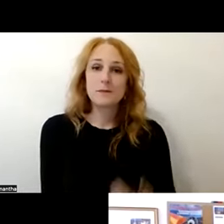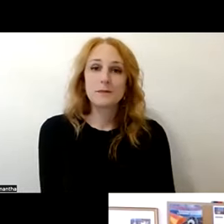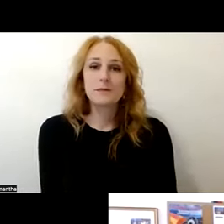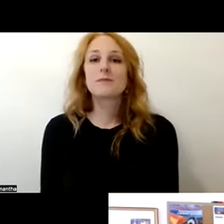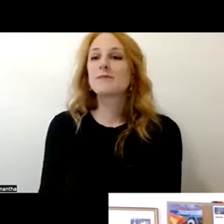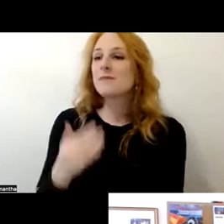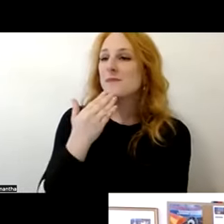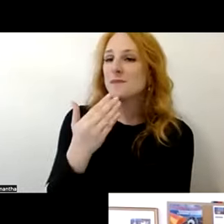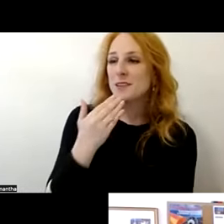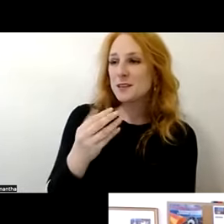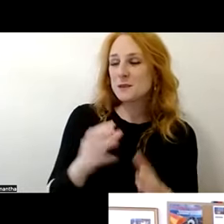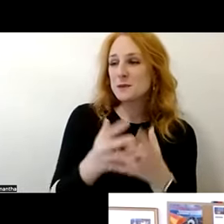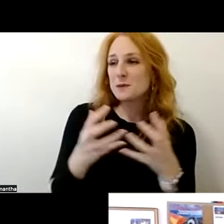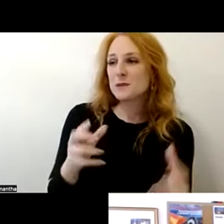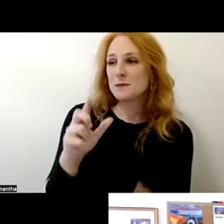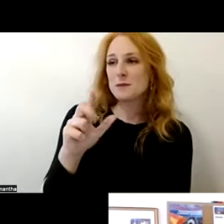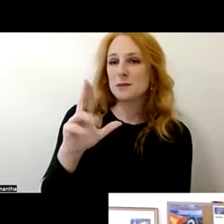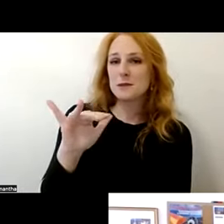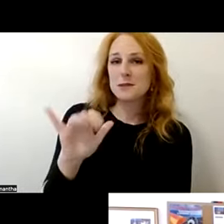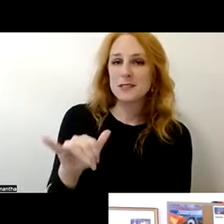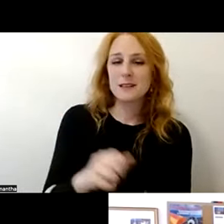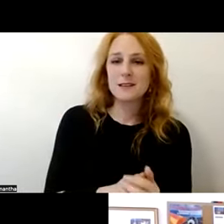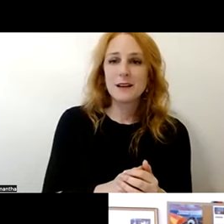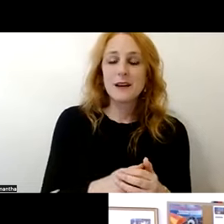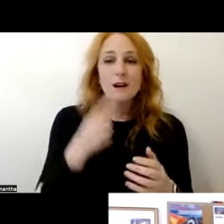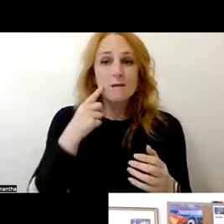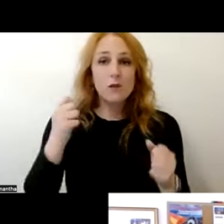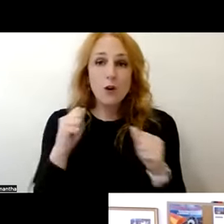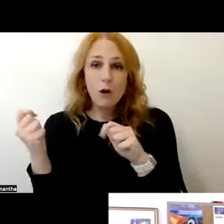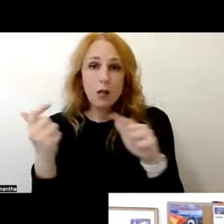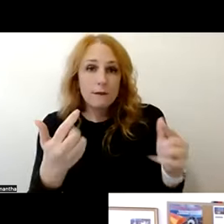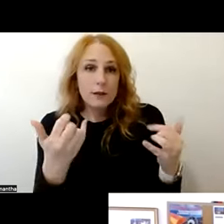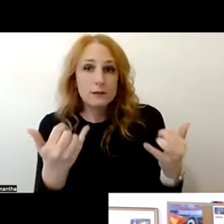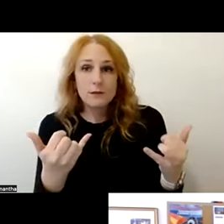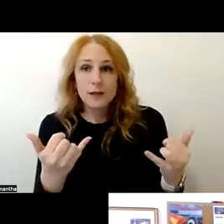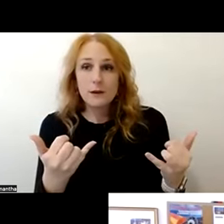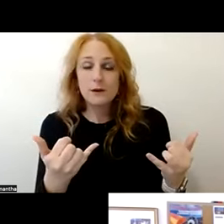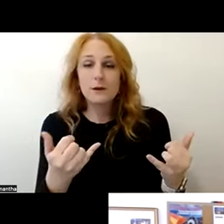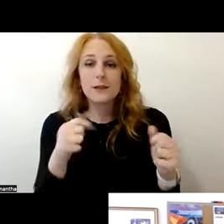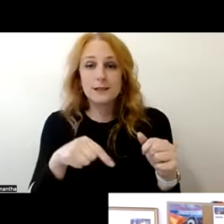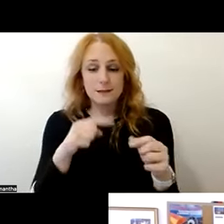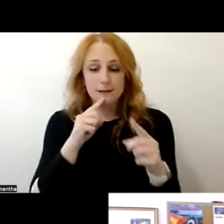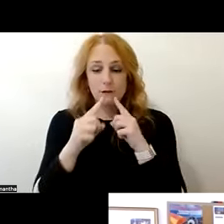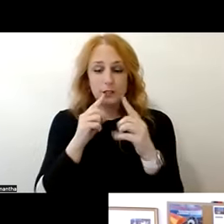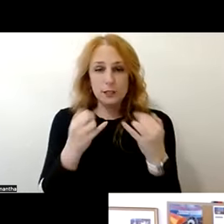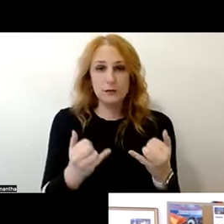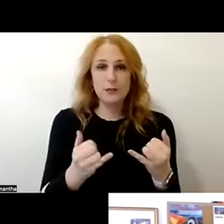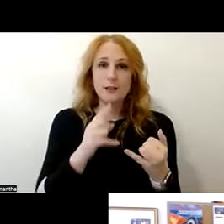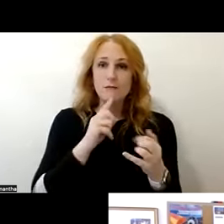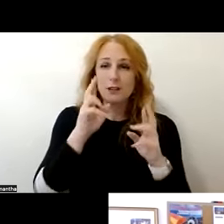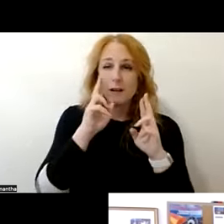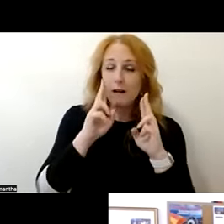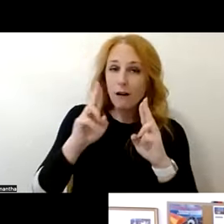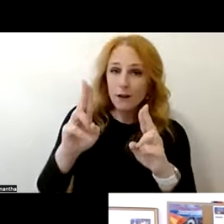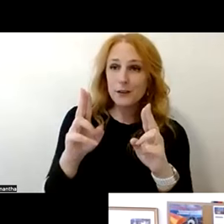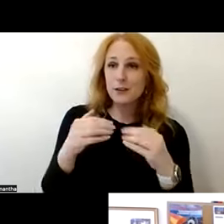Thank you so much, Lucy. For all of us, you know, in this conversation today, I think we're absolutely honored to have all